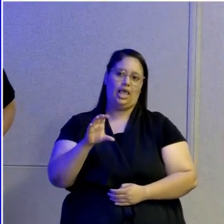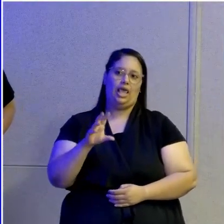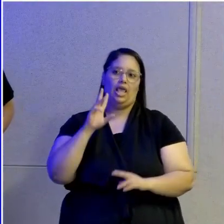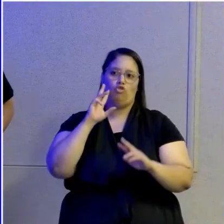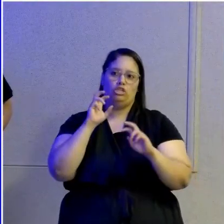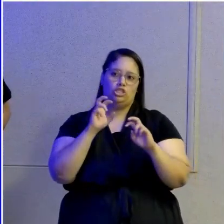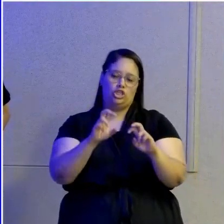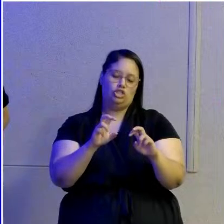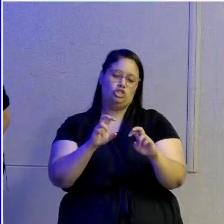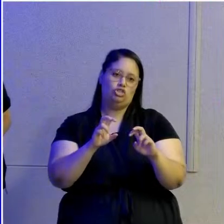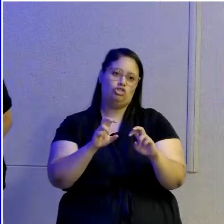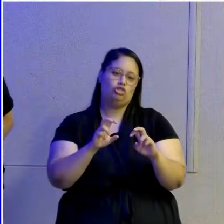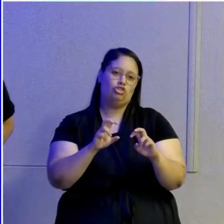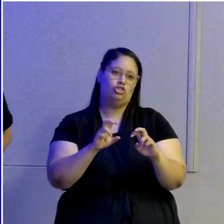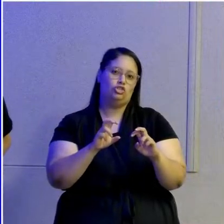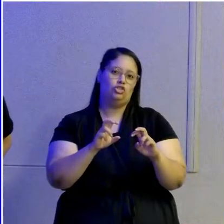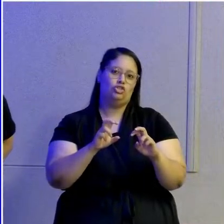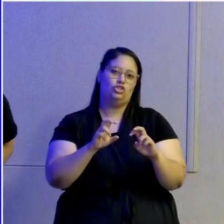research